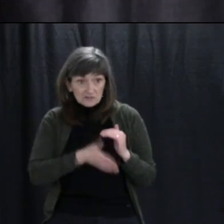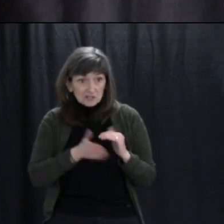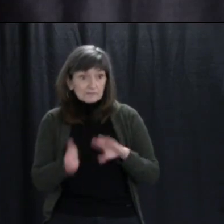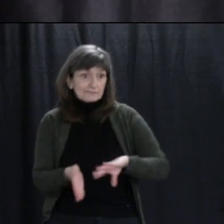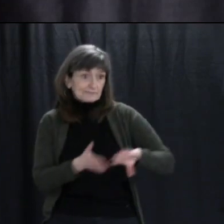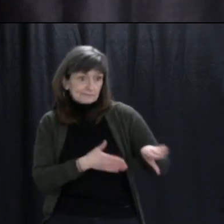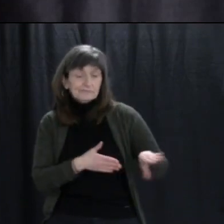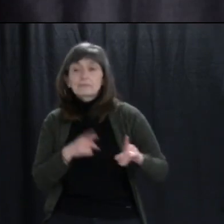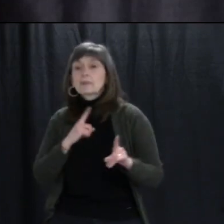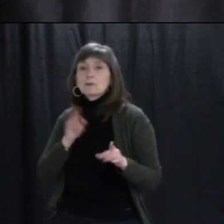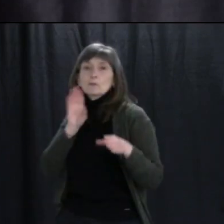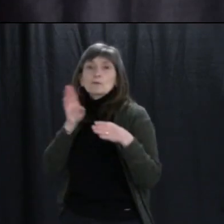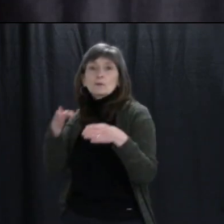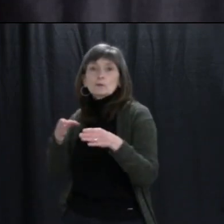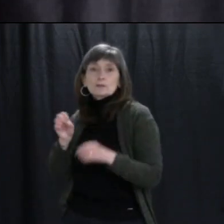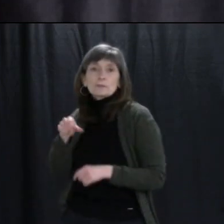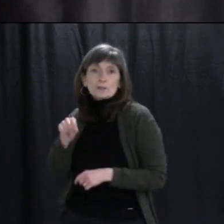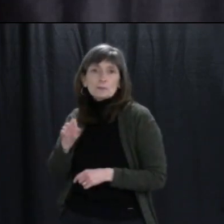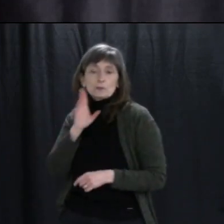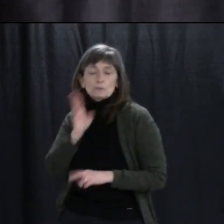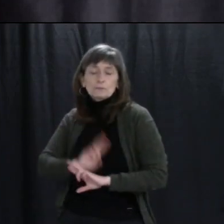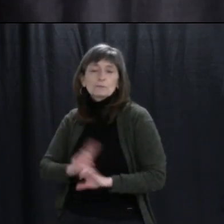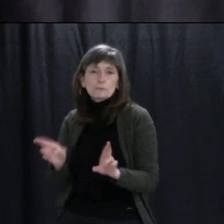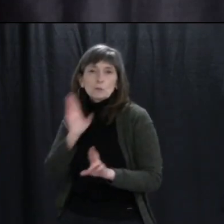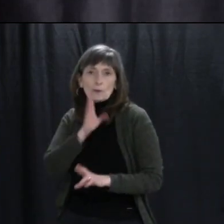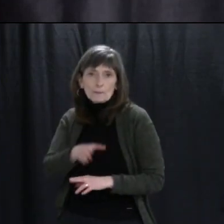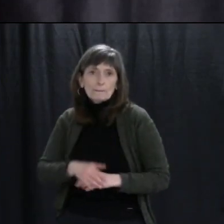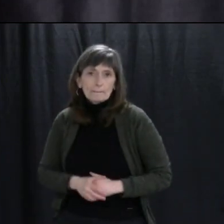sure that we're all prepared at that particular point in time.